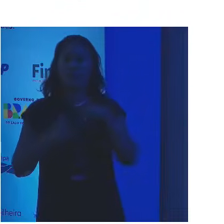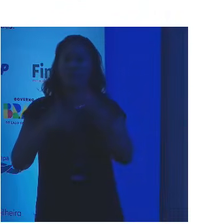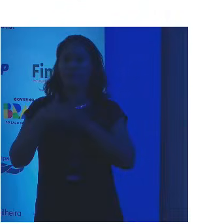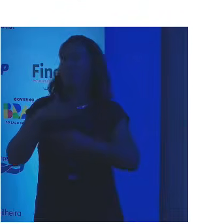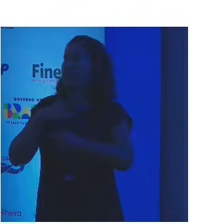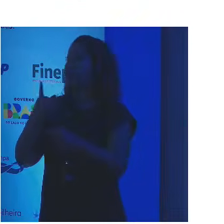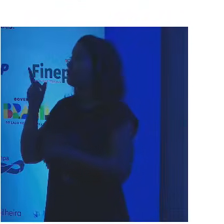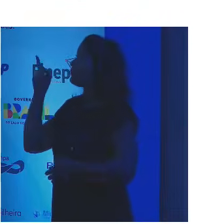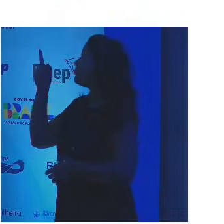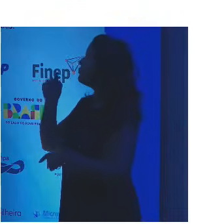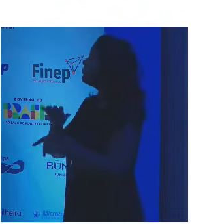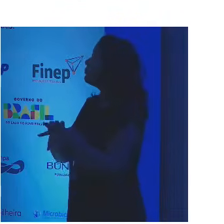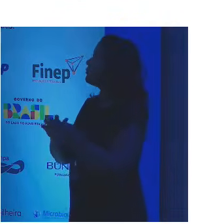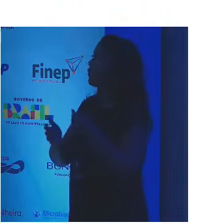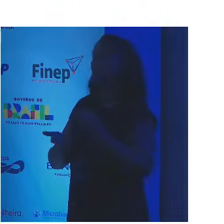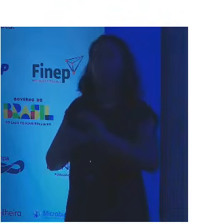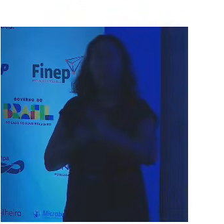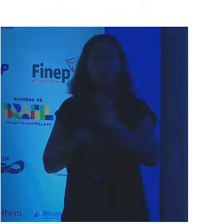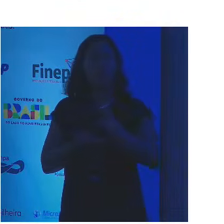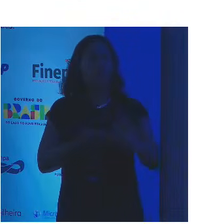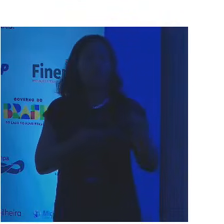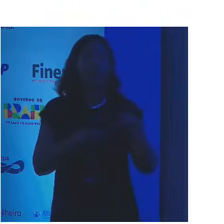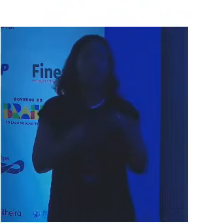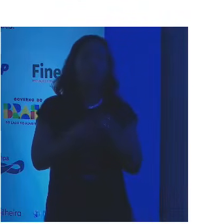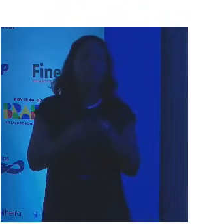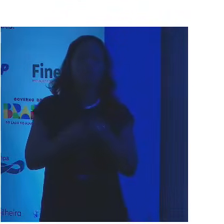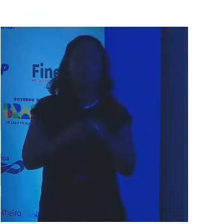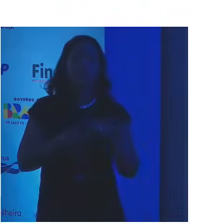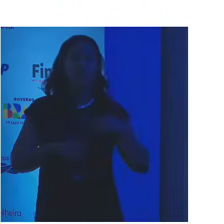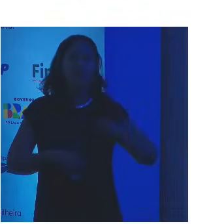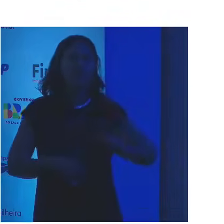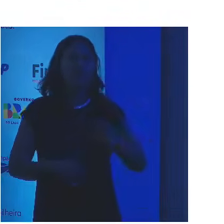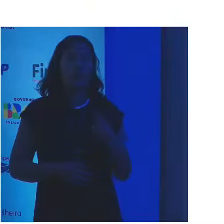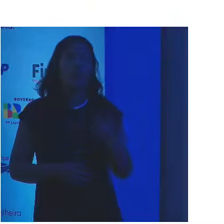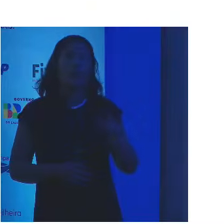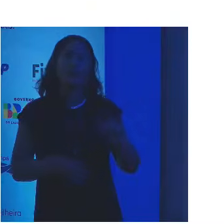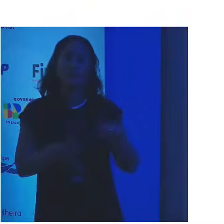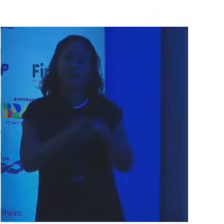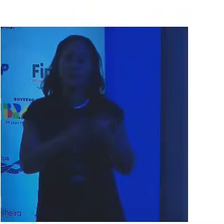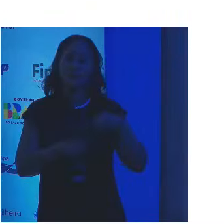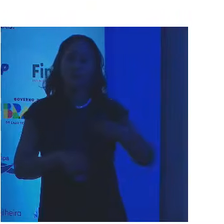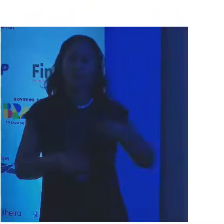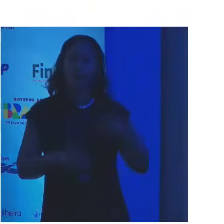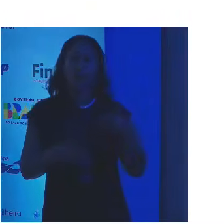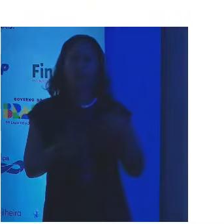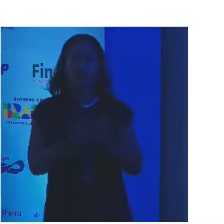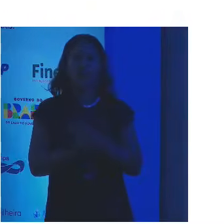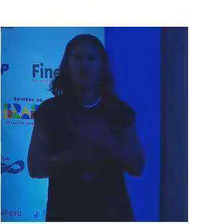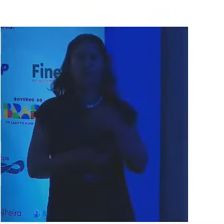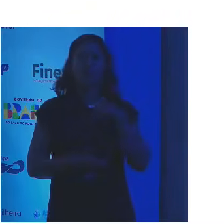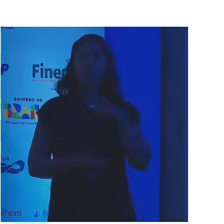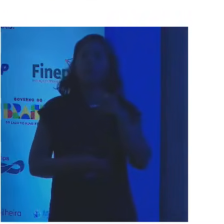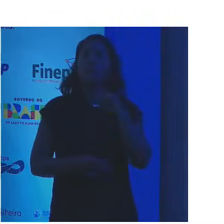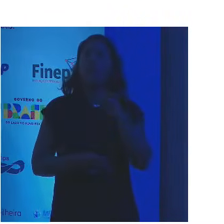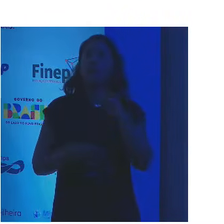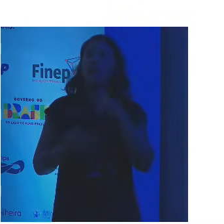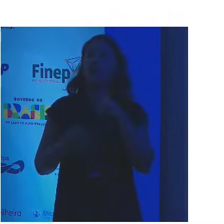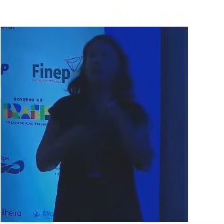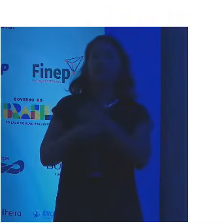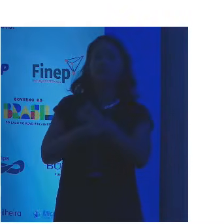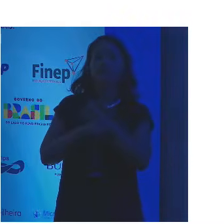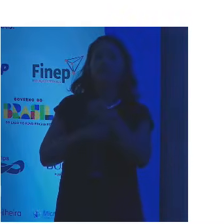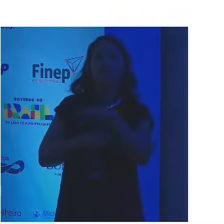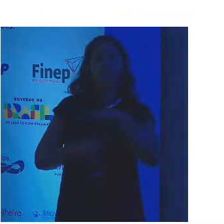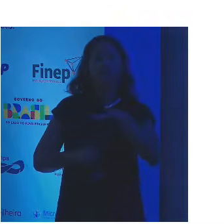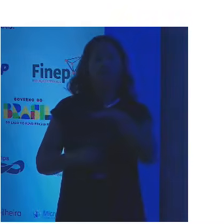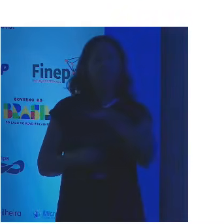cost of going at sea and the price if you're selling this biomass. So you are now entering a new era